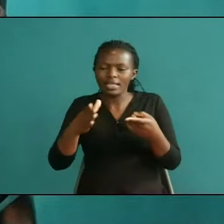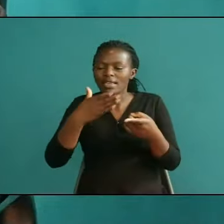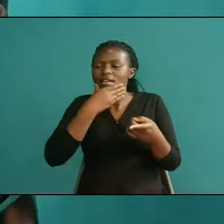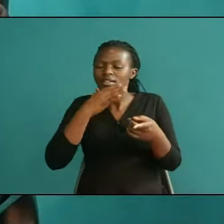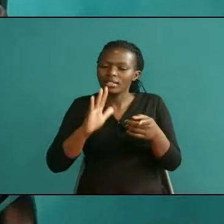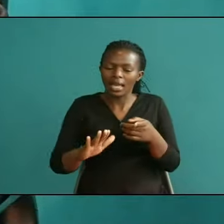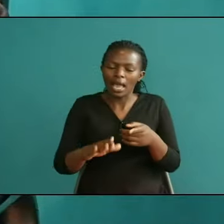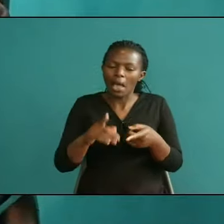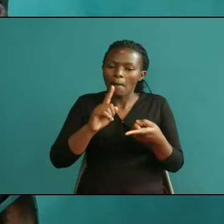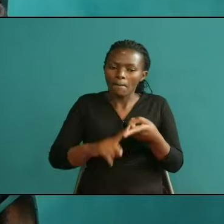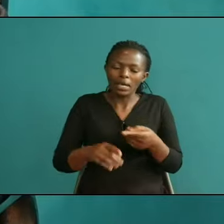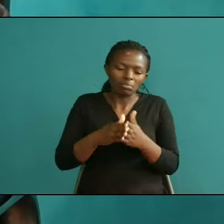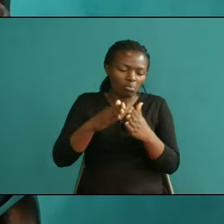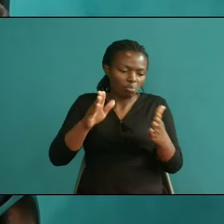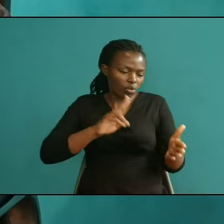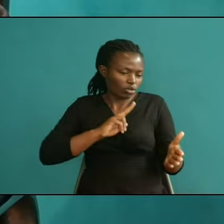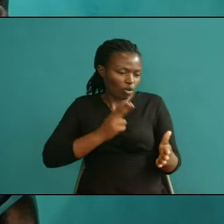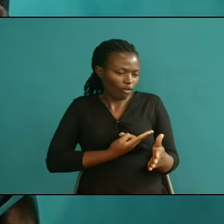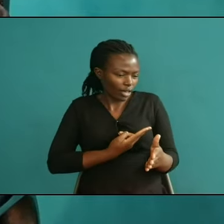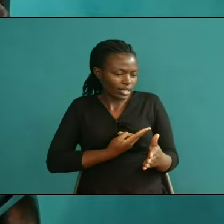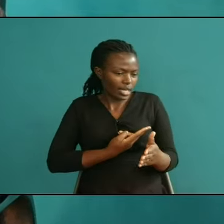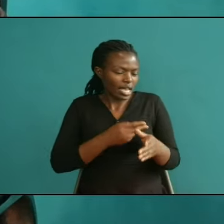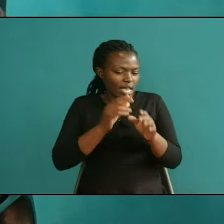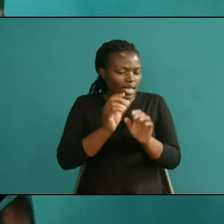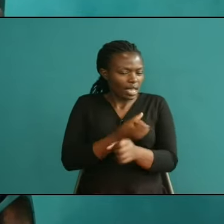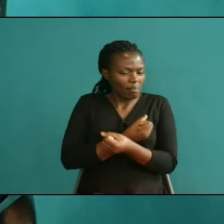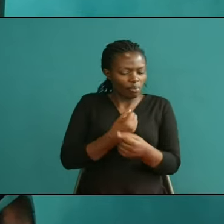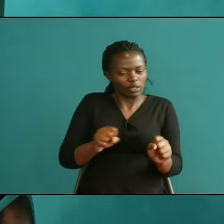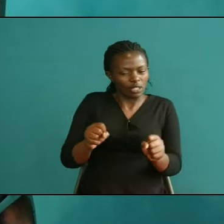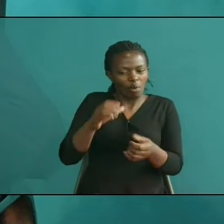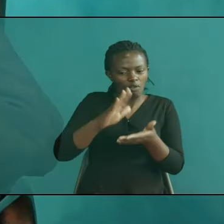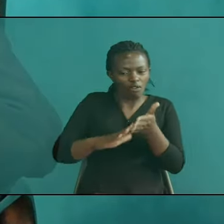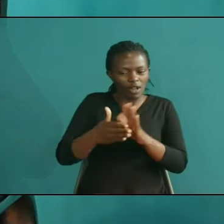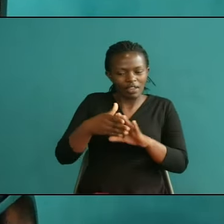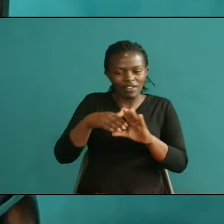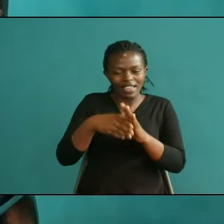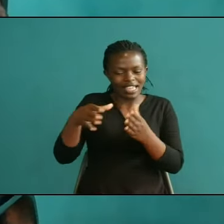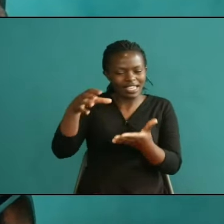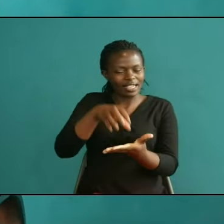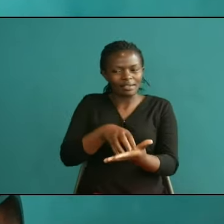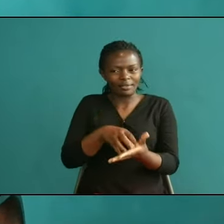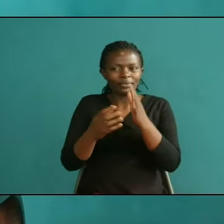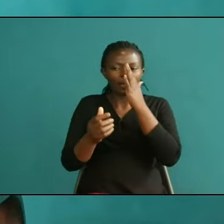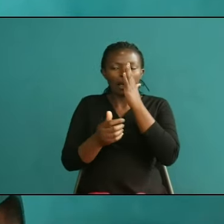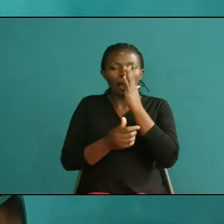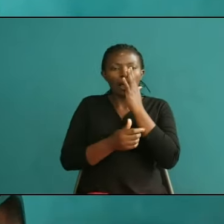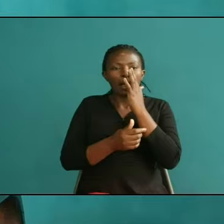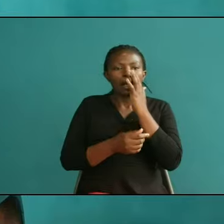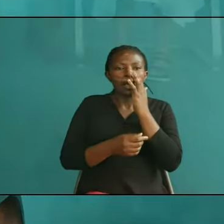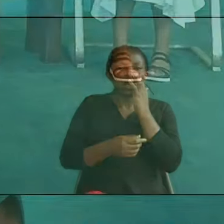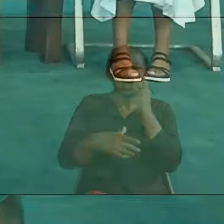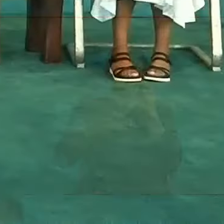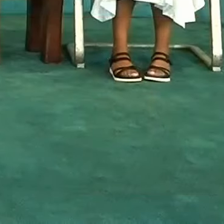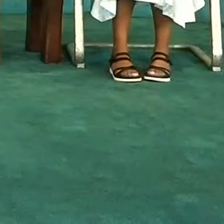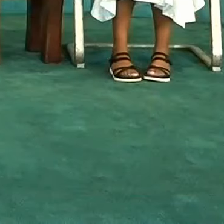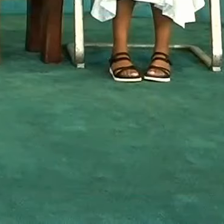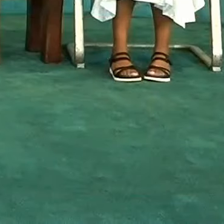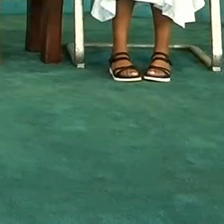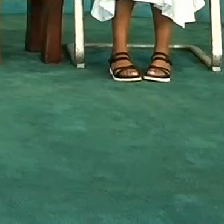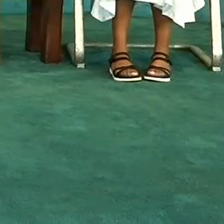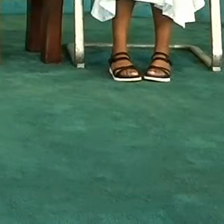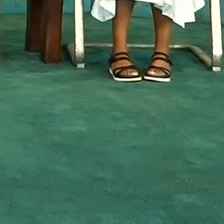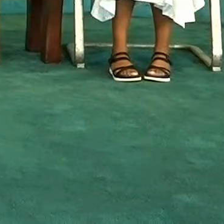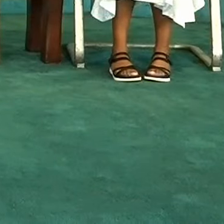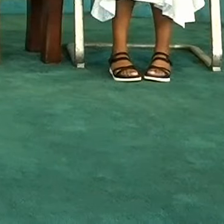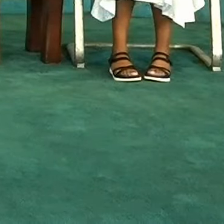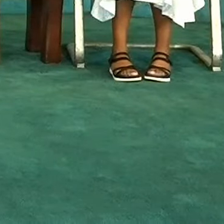and most of us wouldn't dare to forgive such a person. Yeah. Okay, so I'd like you to read for us the key text.